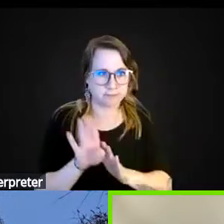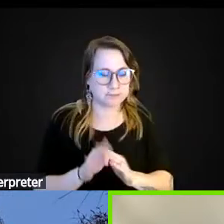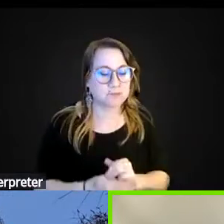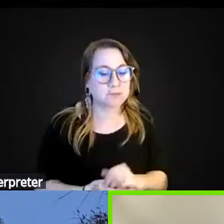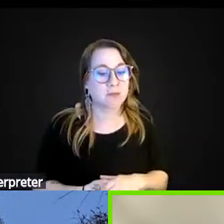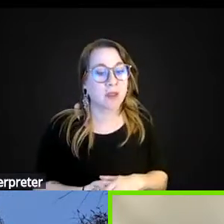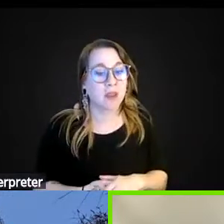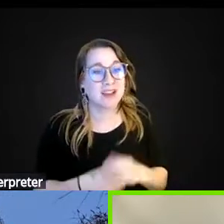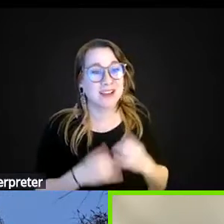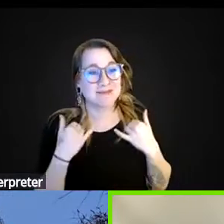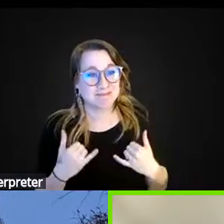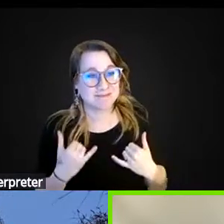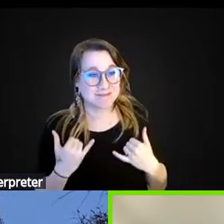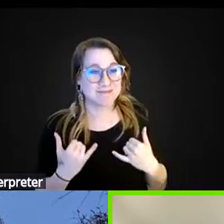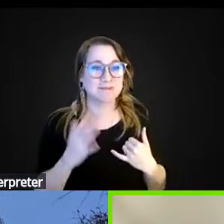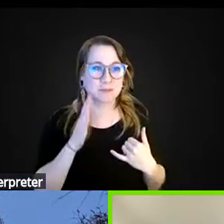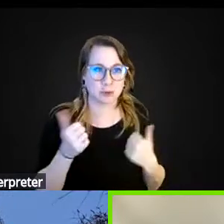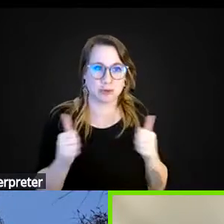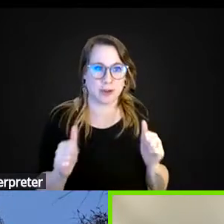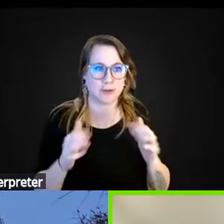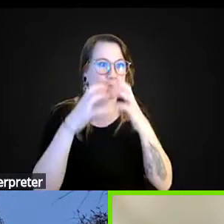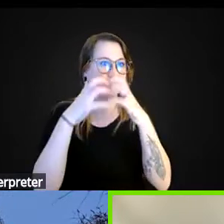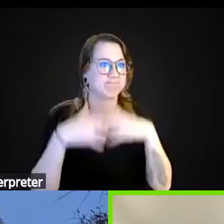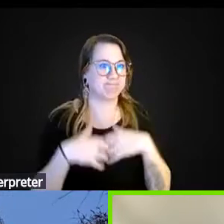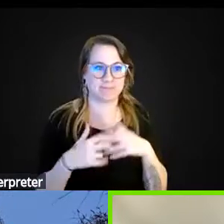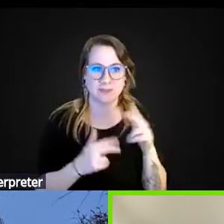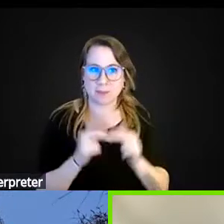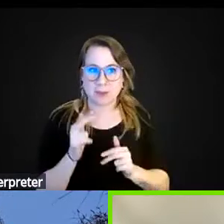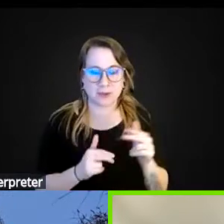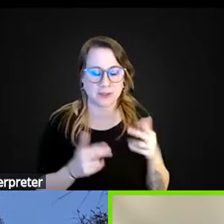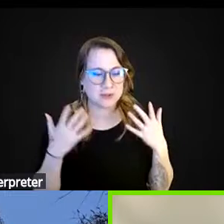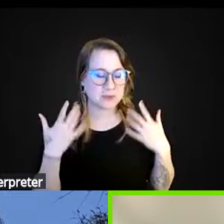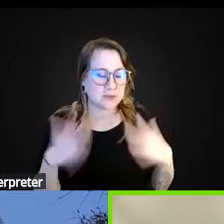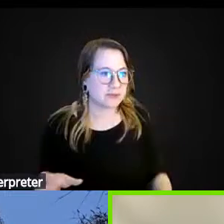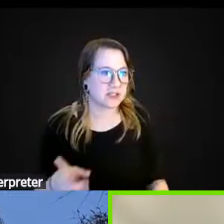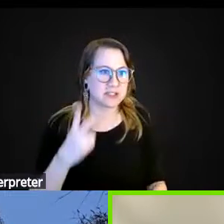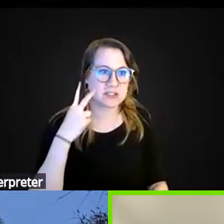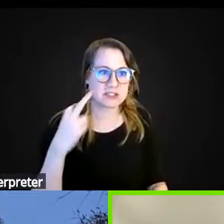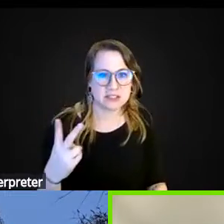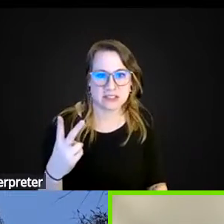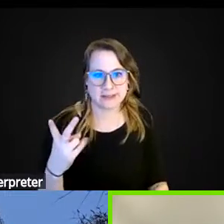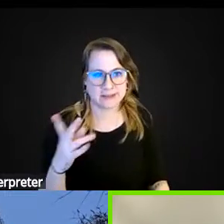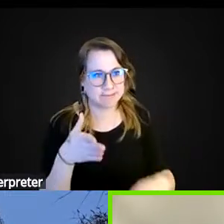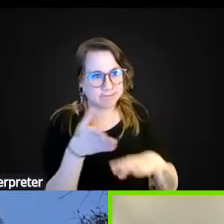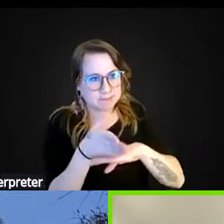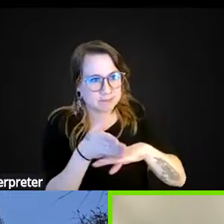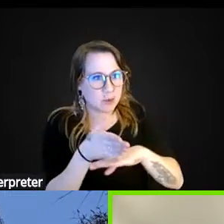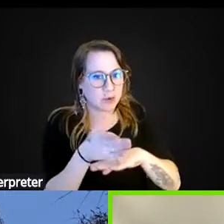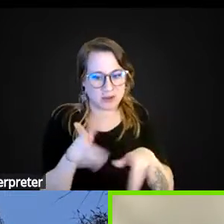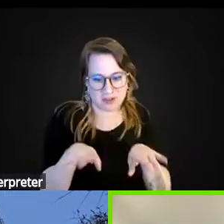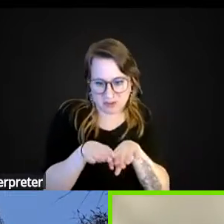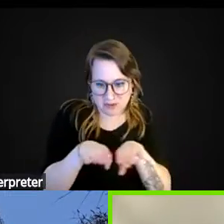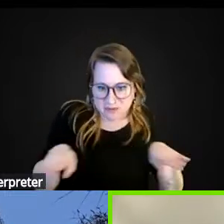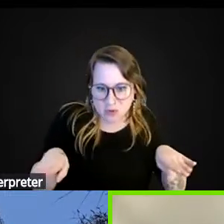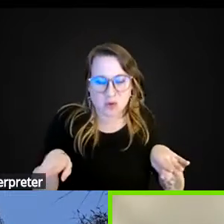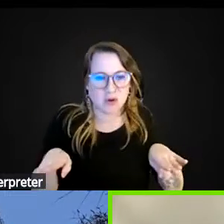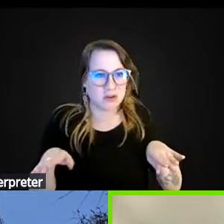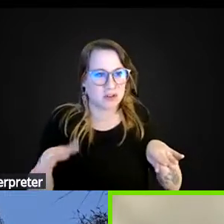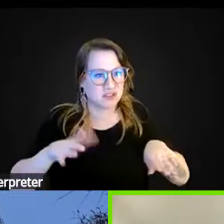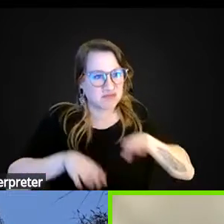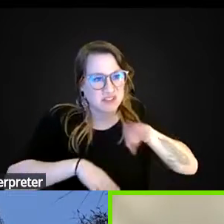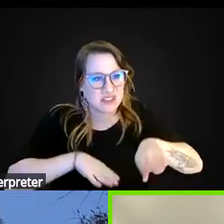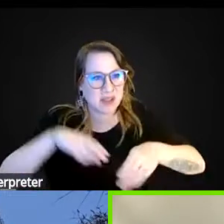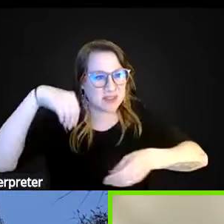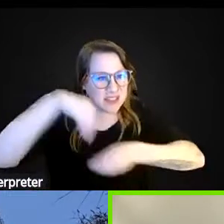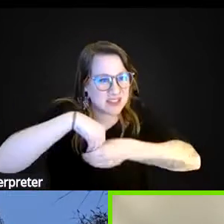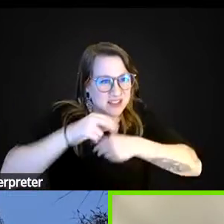push is for us to get the building down. I mean, you can see some of the 2x4s and the flooring and the steps inside the